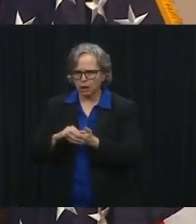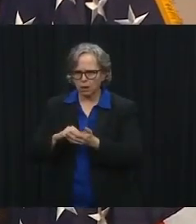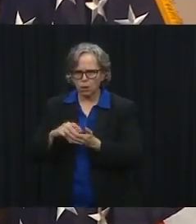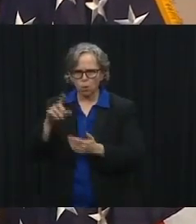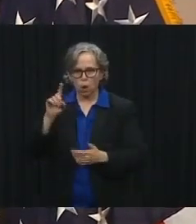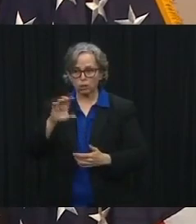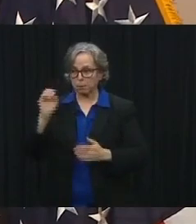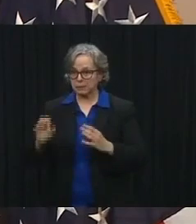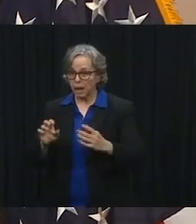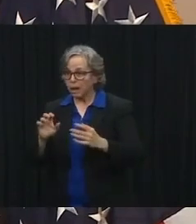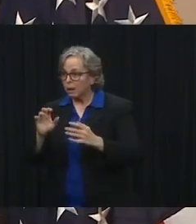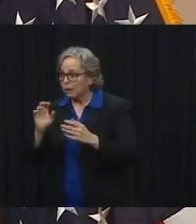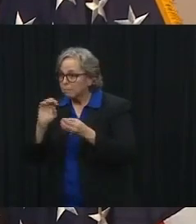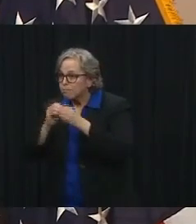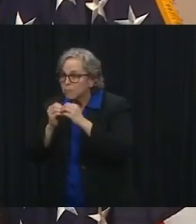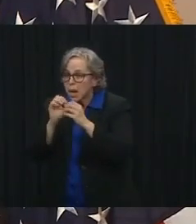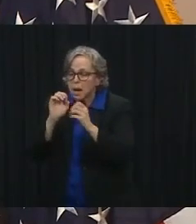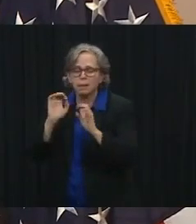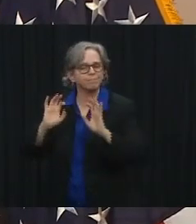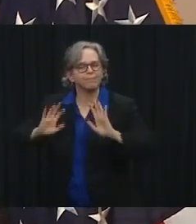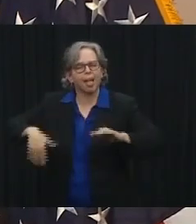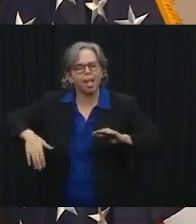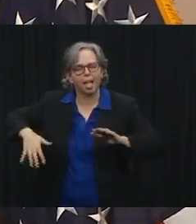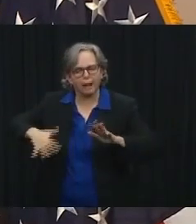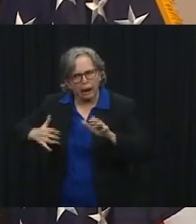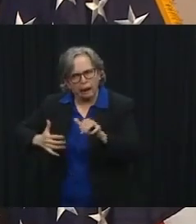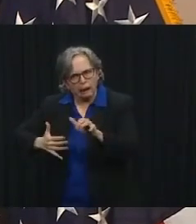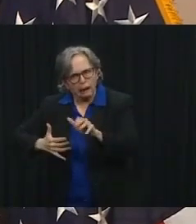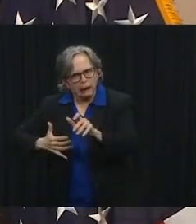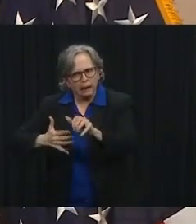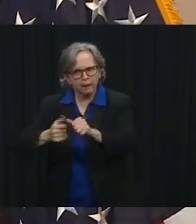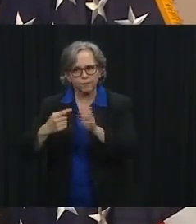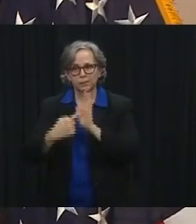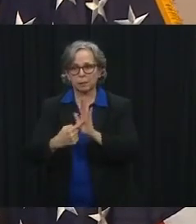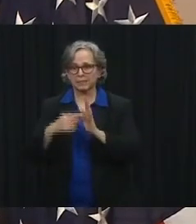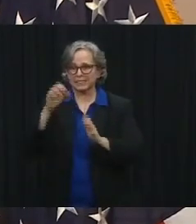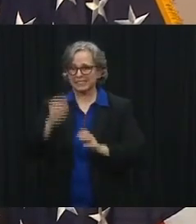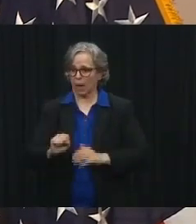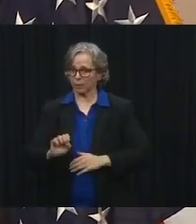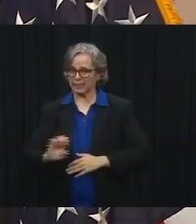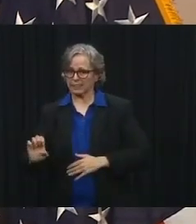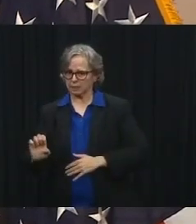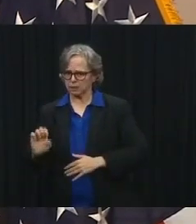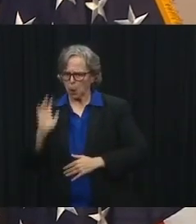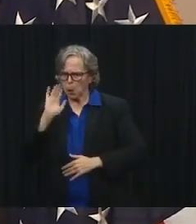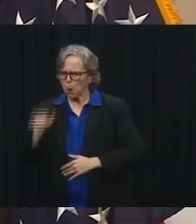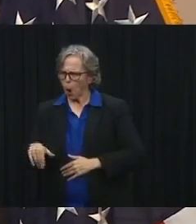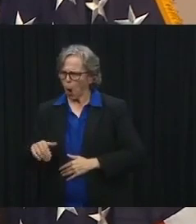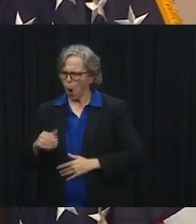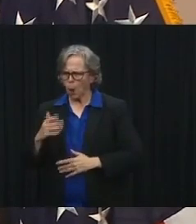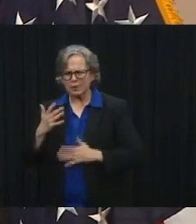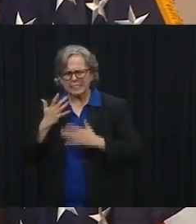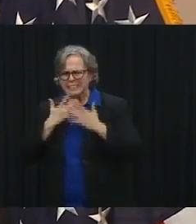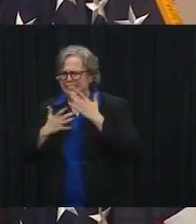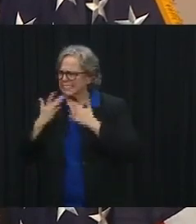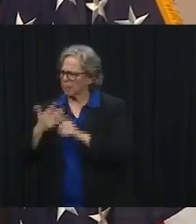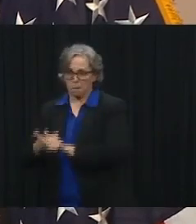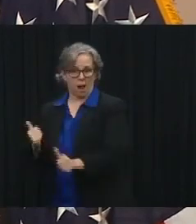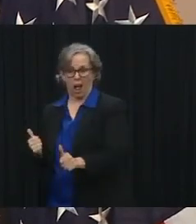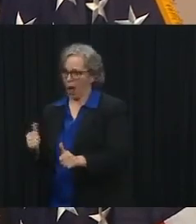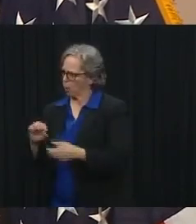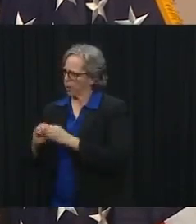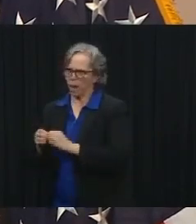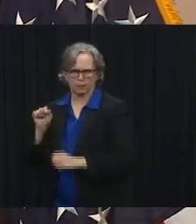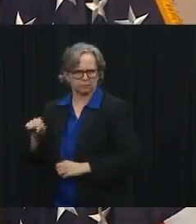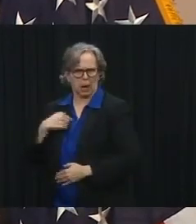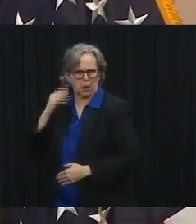representation of what's happening, for instance, in Southeast Ohio. Some of that's lagging. But you can see that also our